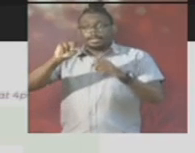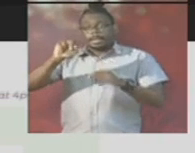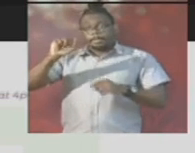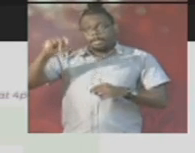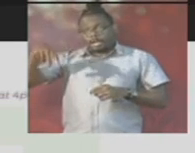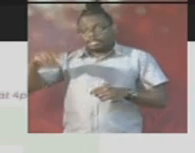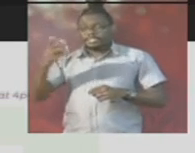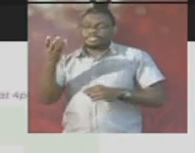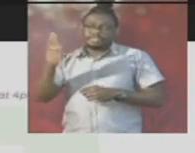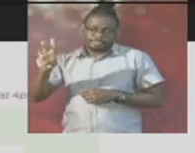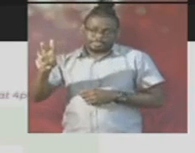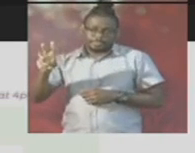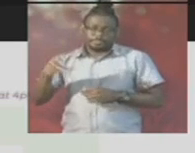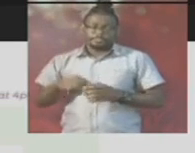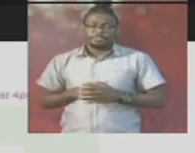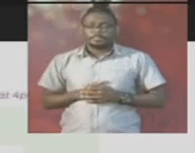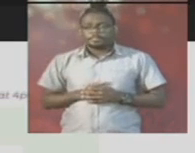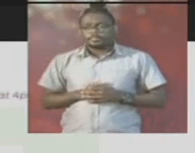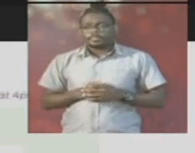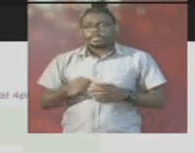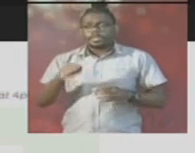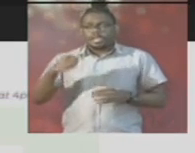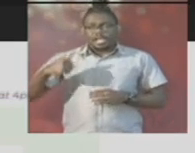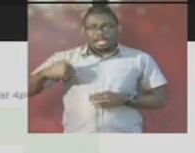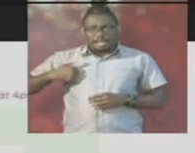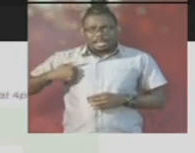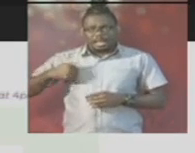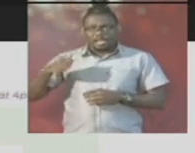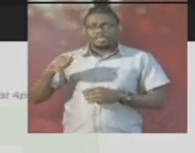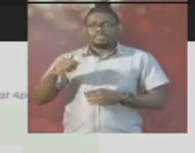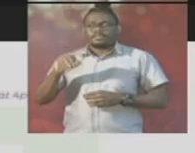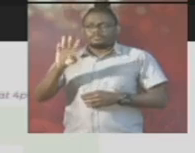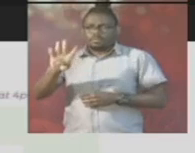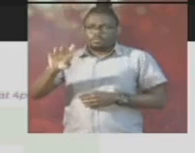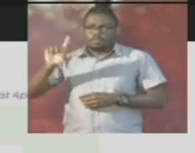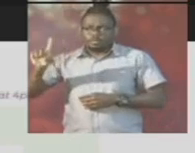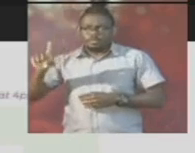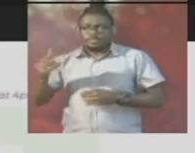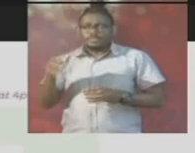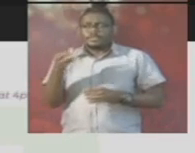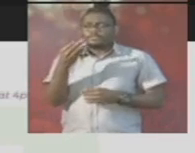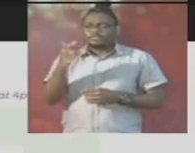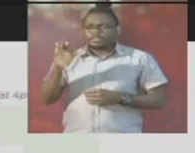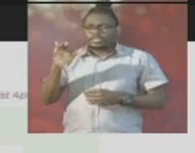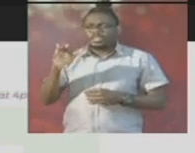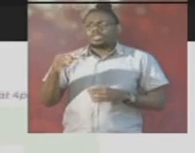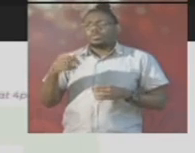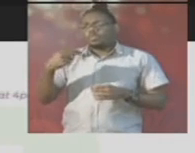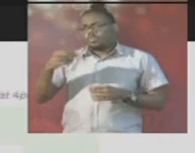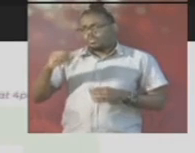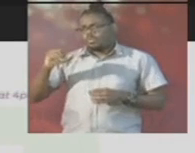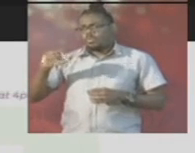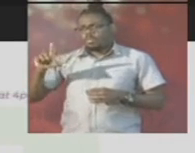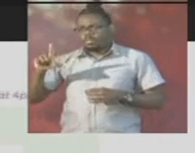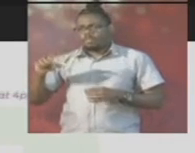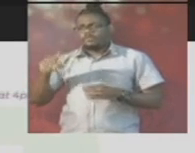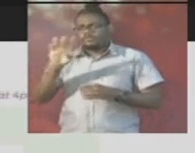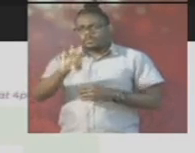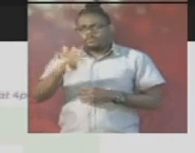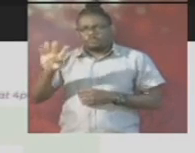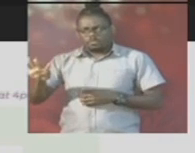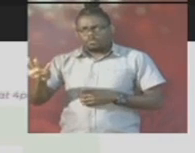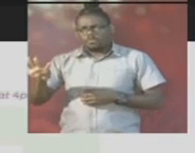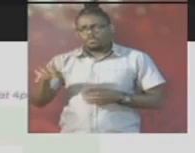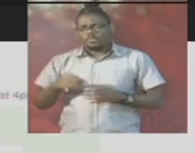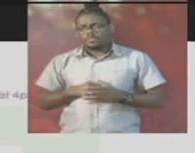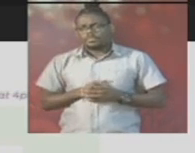one person, Canada Hall, 41, and Freedom Hall, 74. So all that brings me to the end of my brief clinical update for this